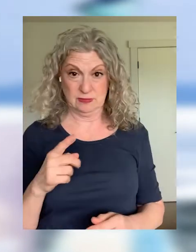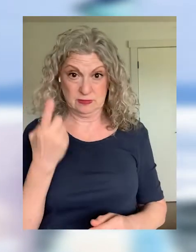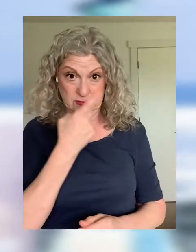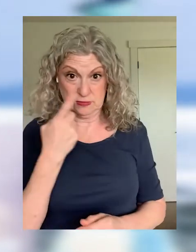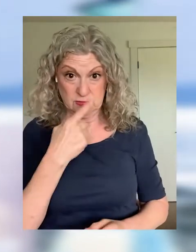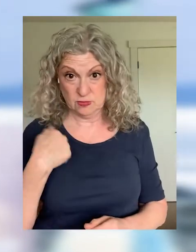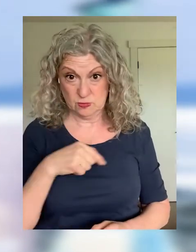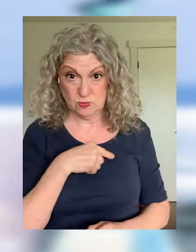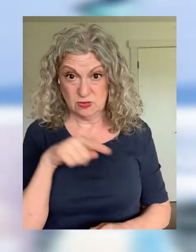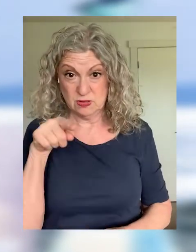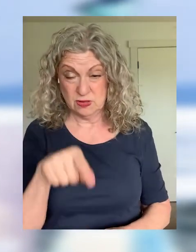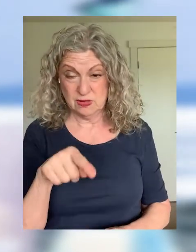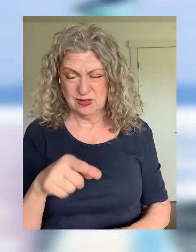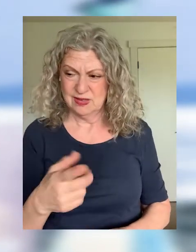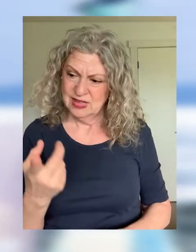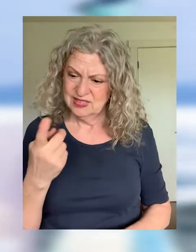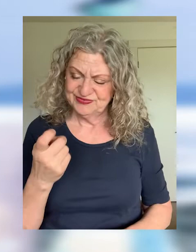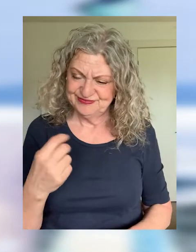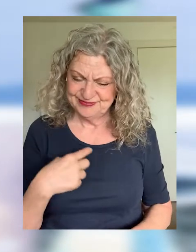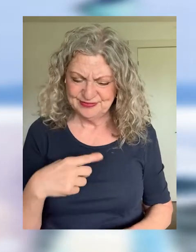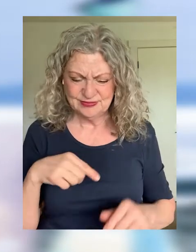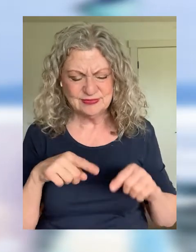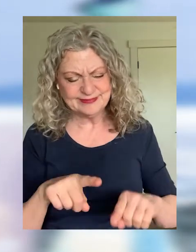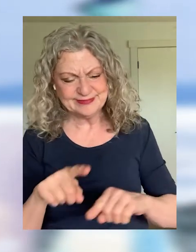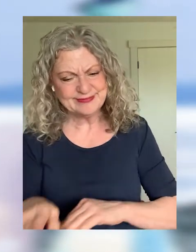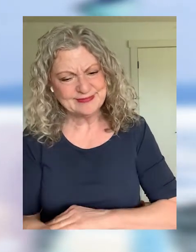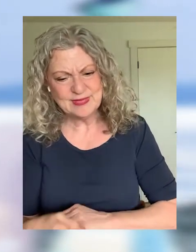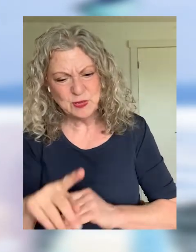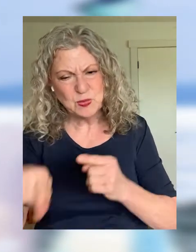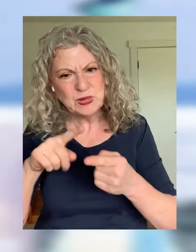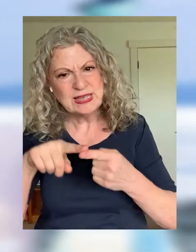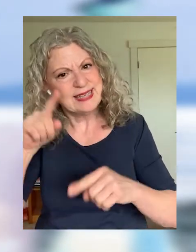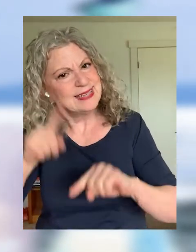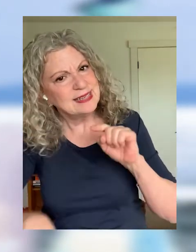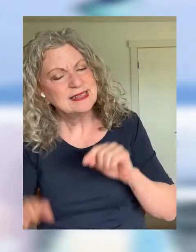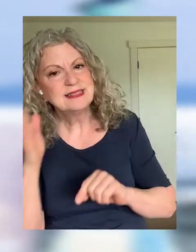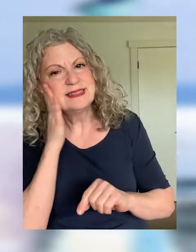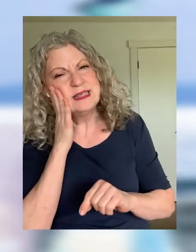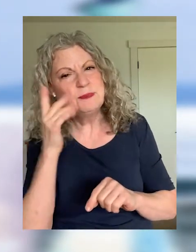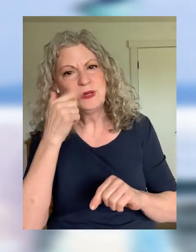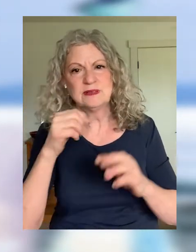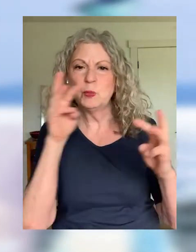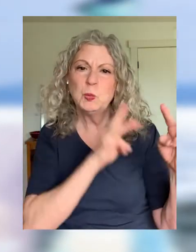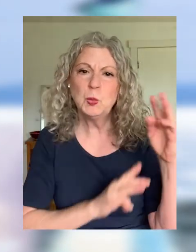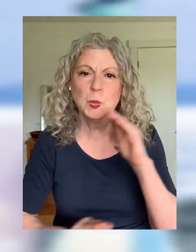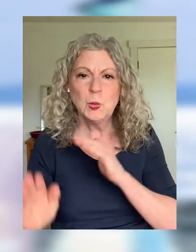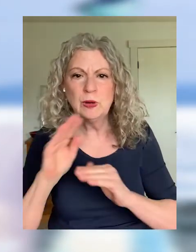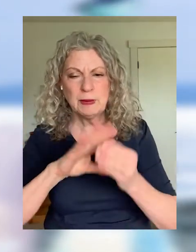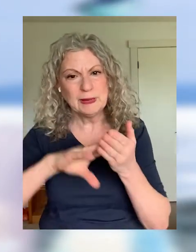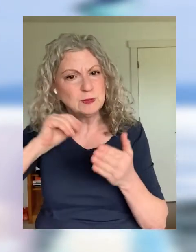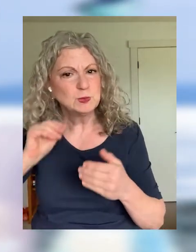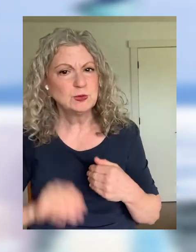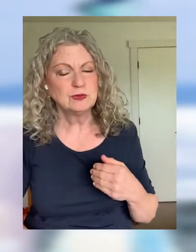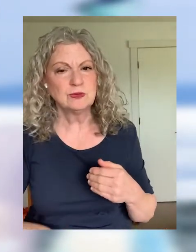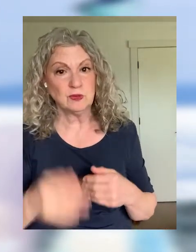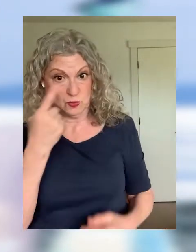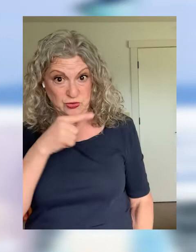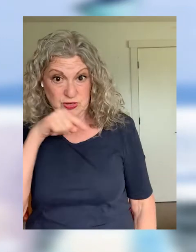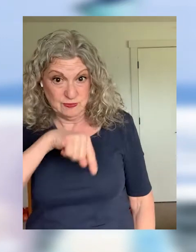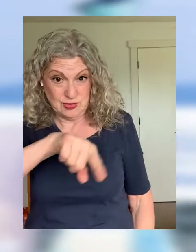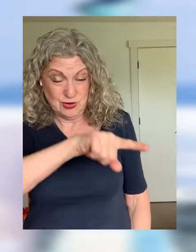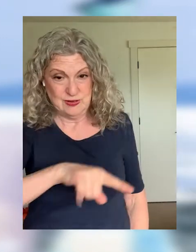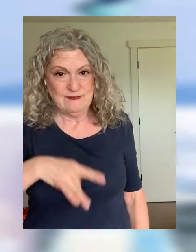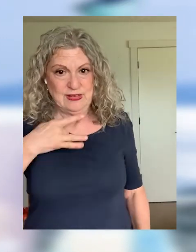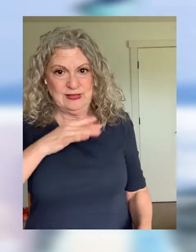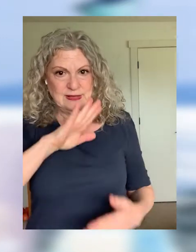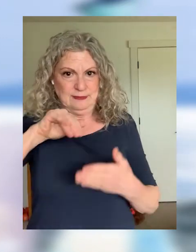we there? I ask myself this during the nights when I can't sleep for worry about my kids. Are my kids in the belly of the